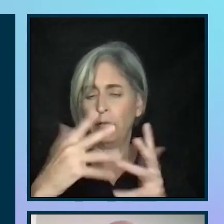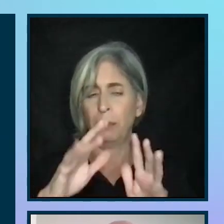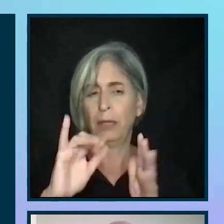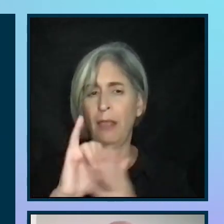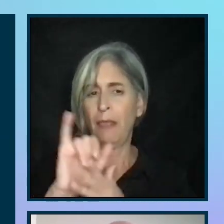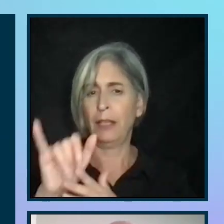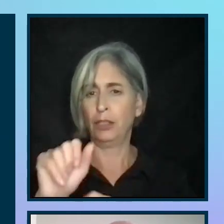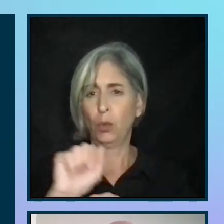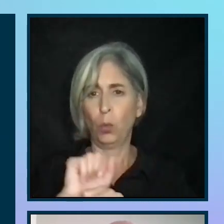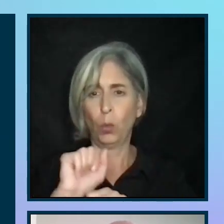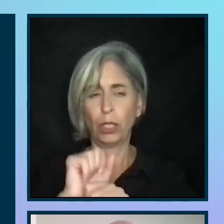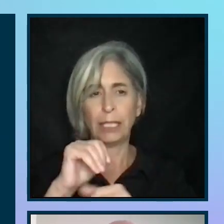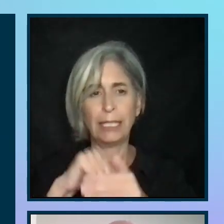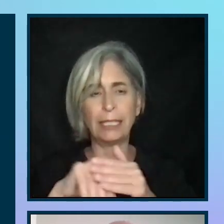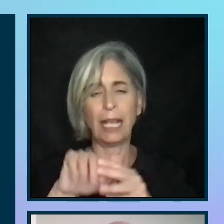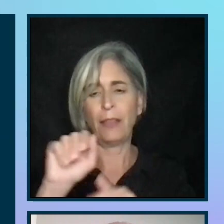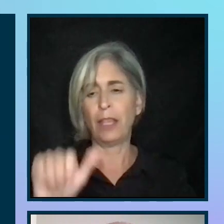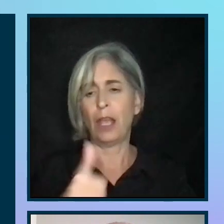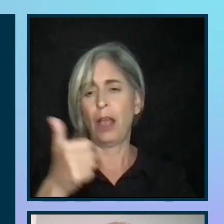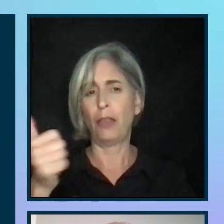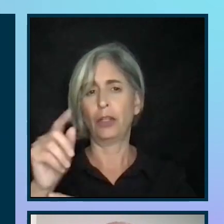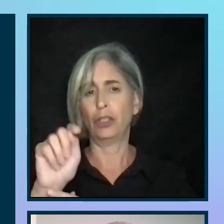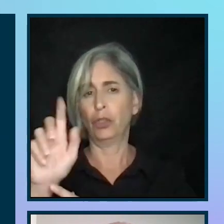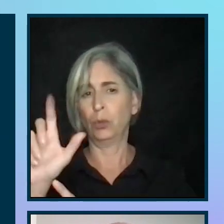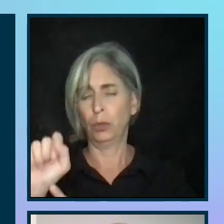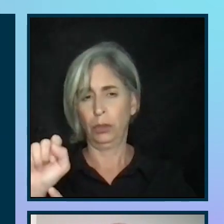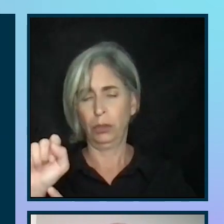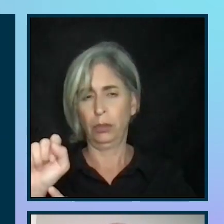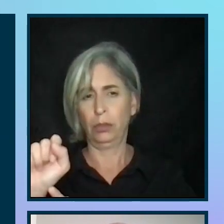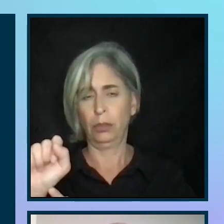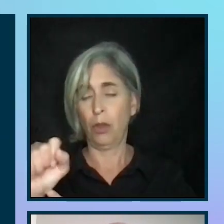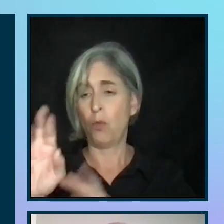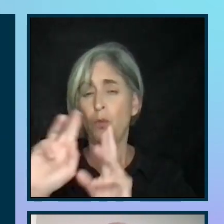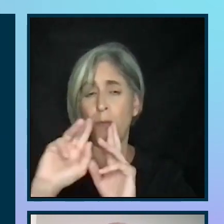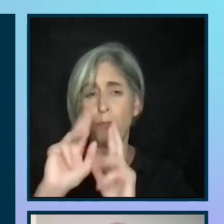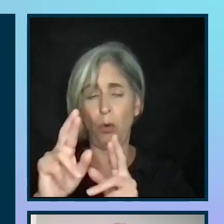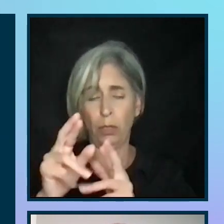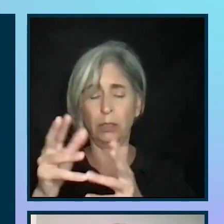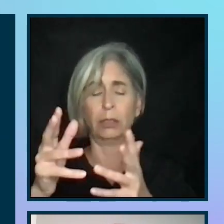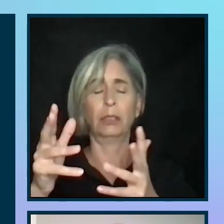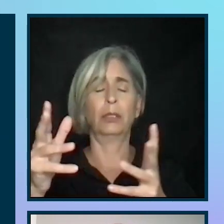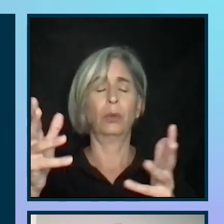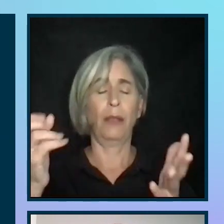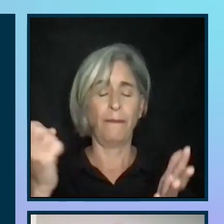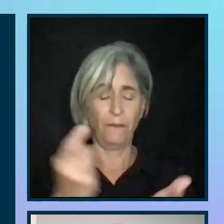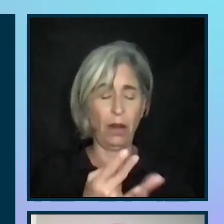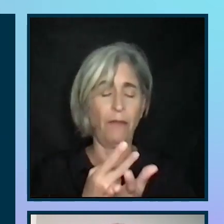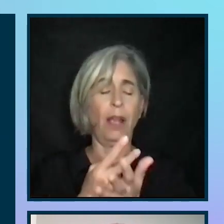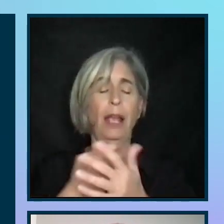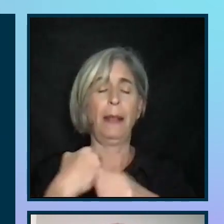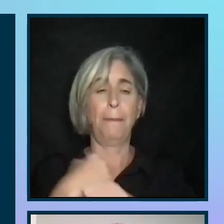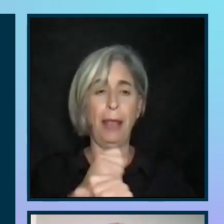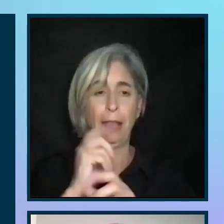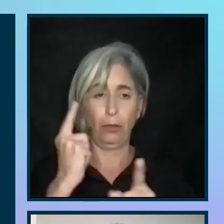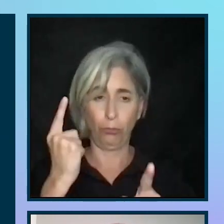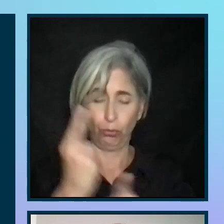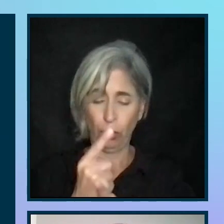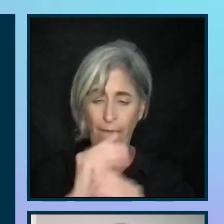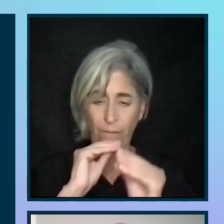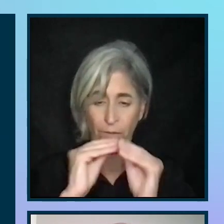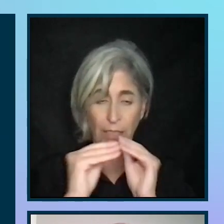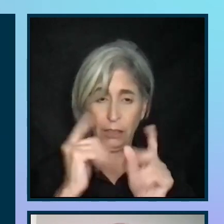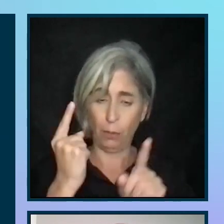the work inside these other tools, so that we get reports out that allow us to be able to verify that we've made the correct fixes in the